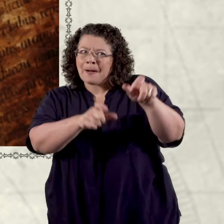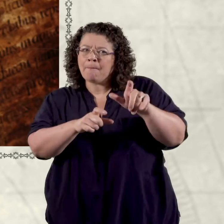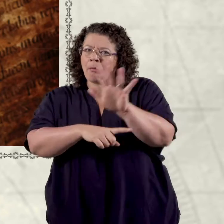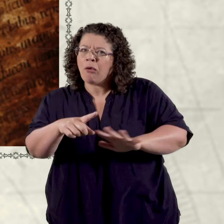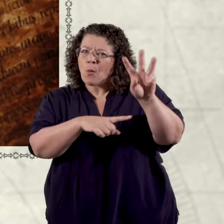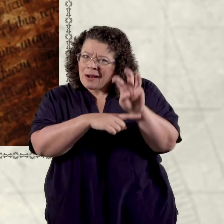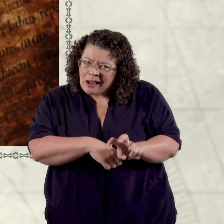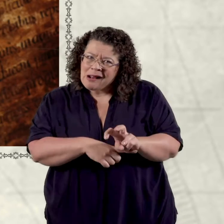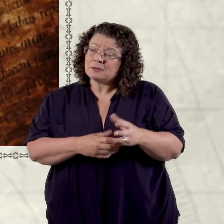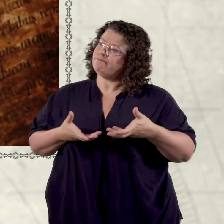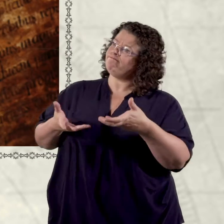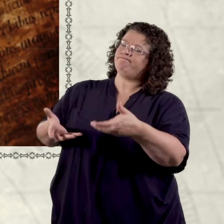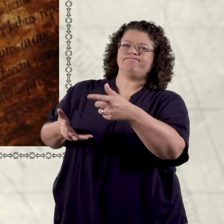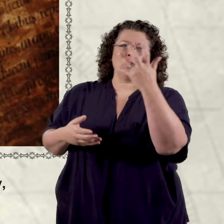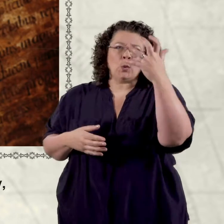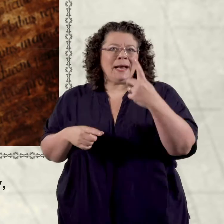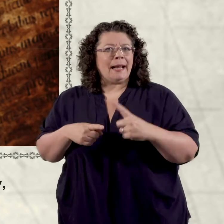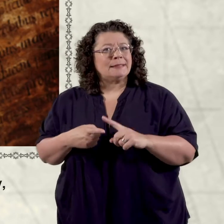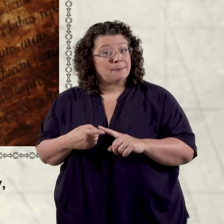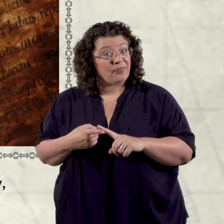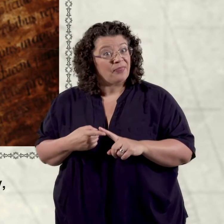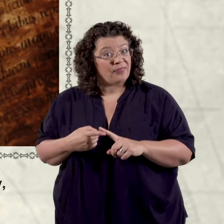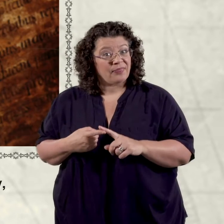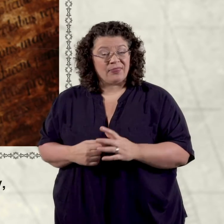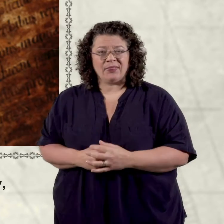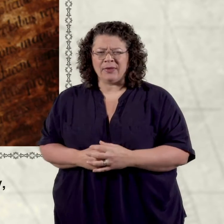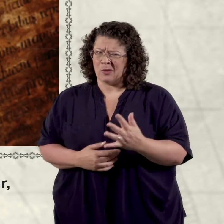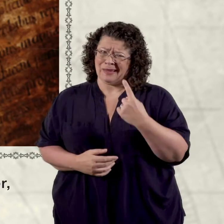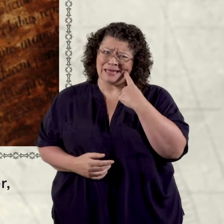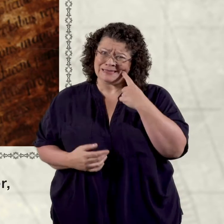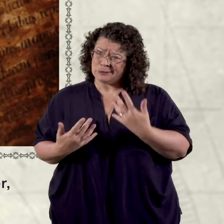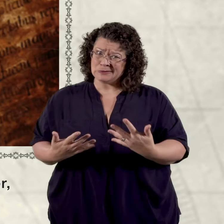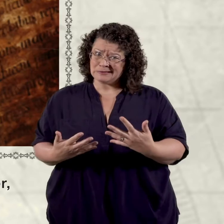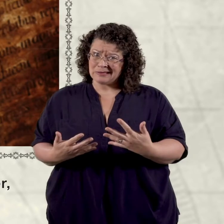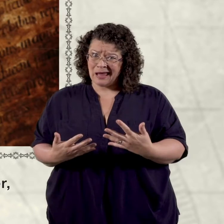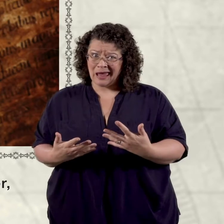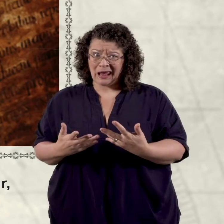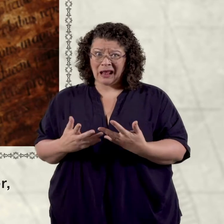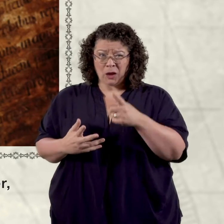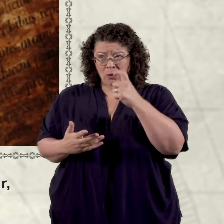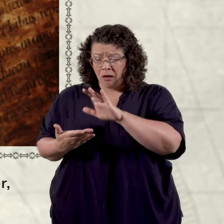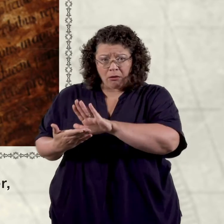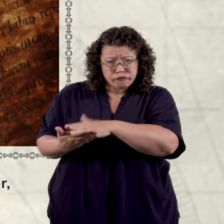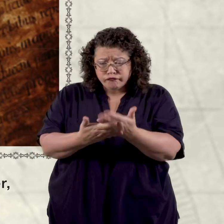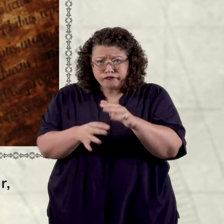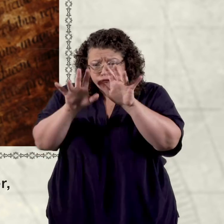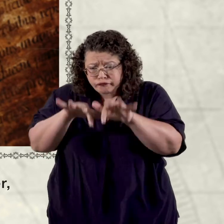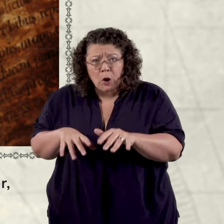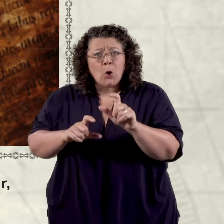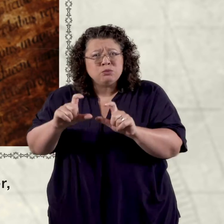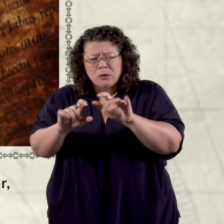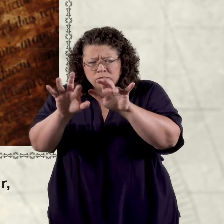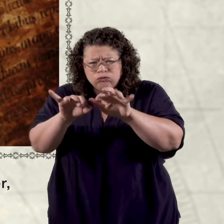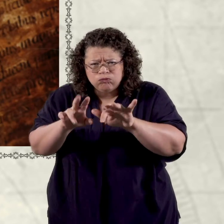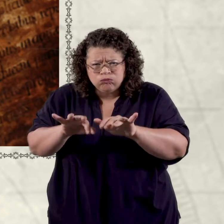and Queen Elizabeth. You see, it would be very easy today. You'd write everything on a computer, send it on email